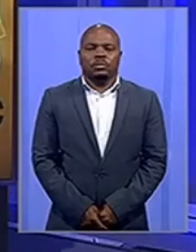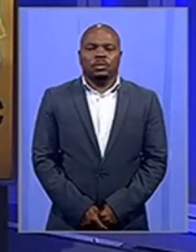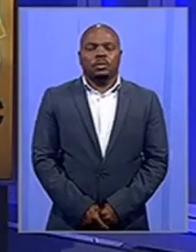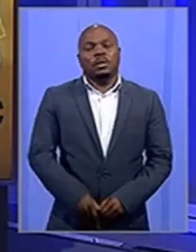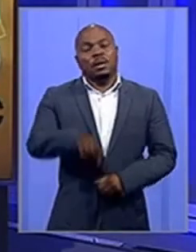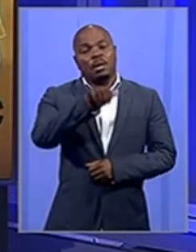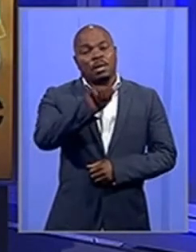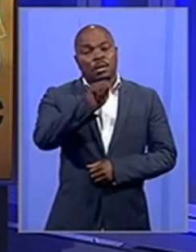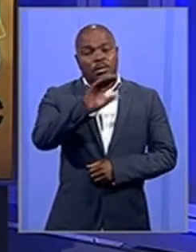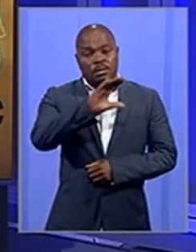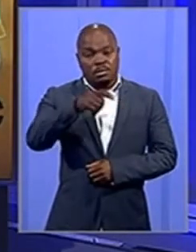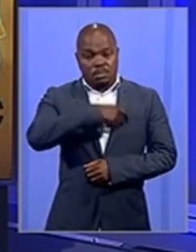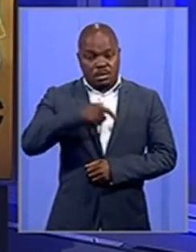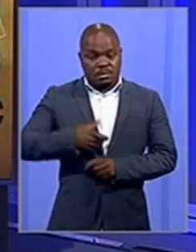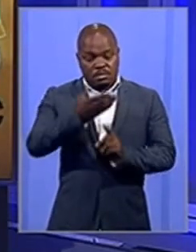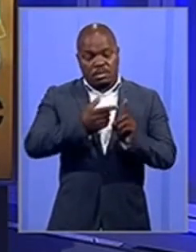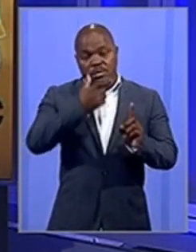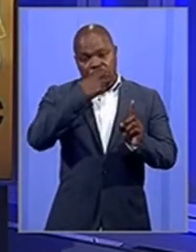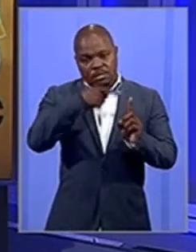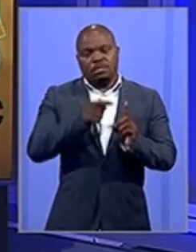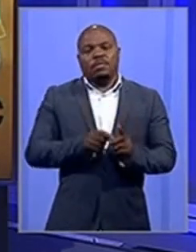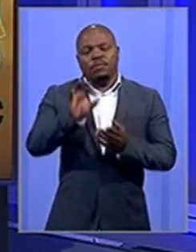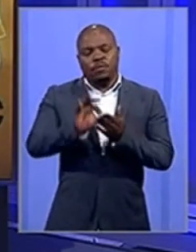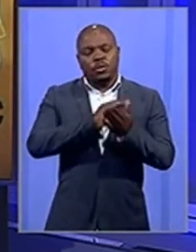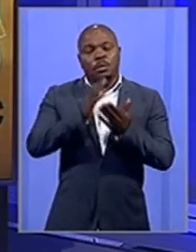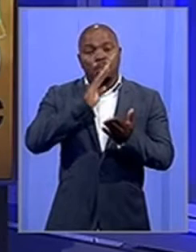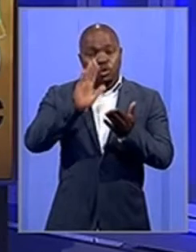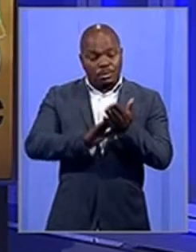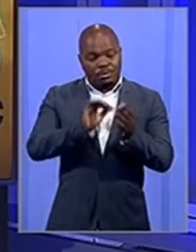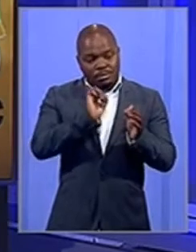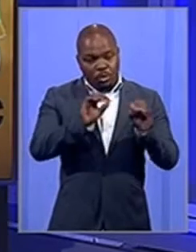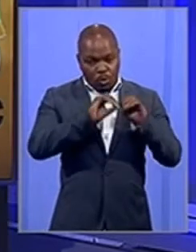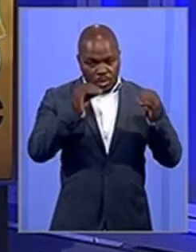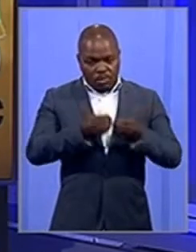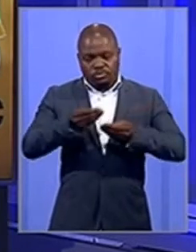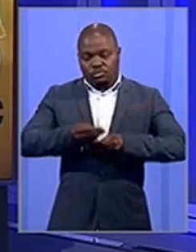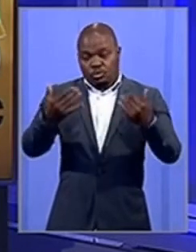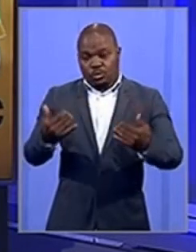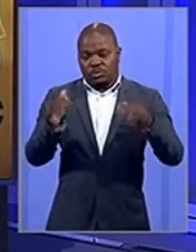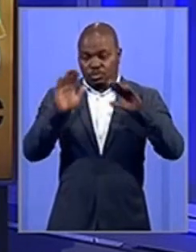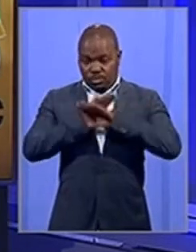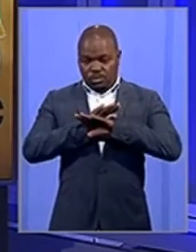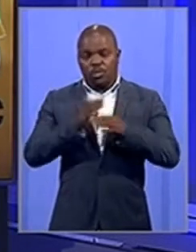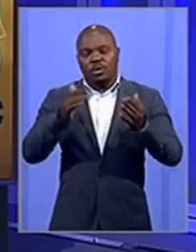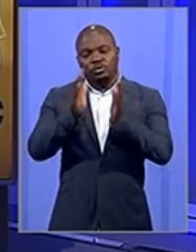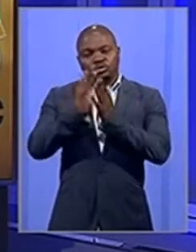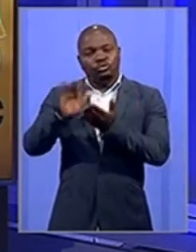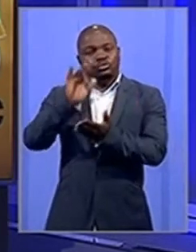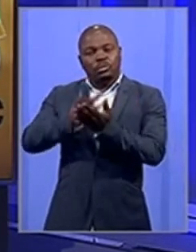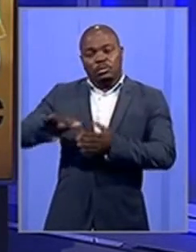Mopresidente wa ANC Cyril Ramaphosa kgakotse tokomane ya ditshepiso tsa mokga wa habo wa dikgetho pejana phirimaneng ena Square